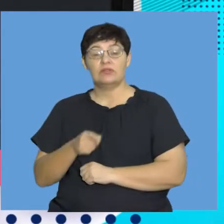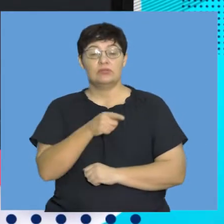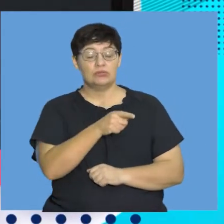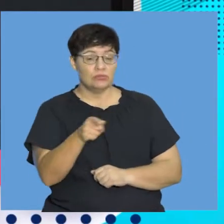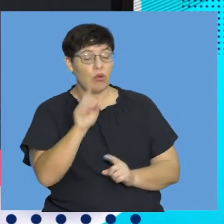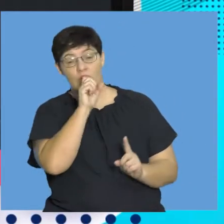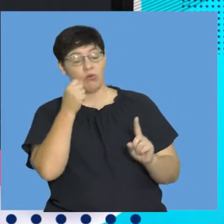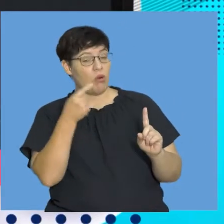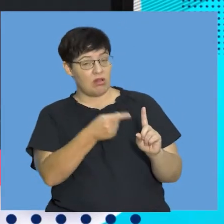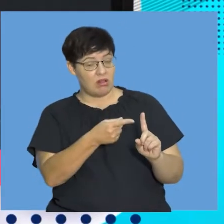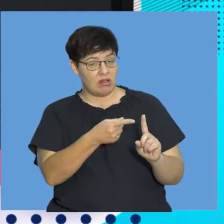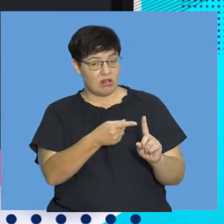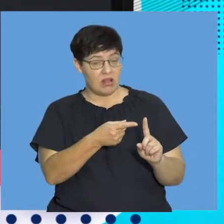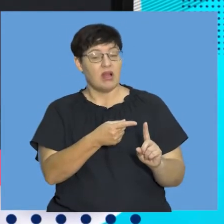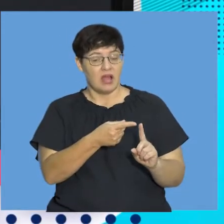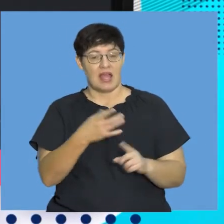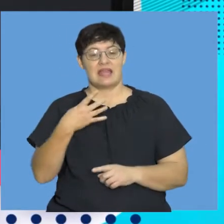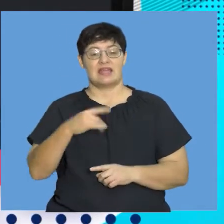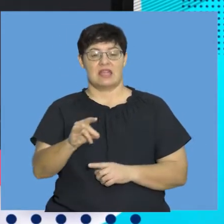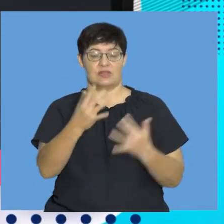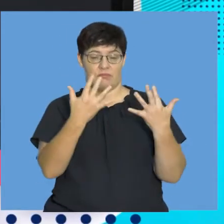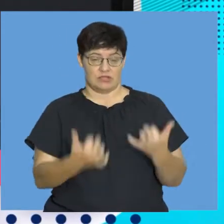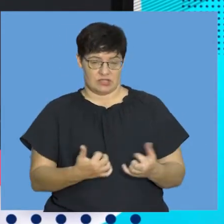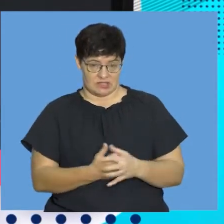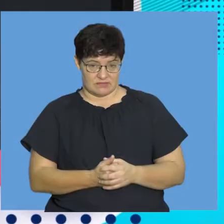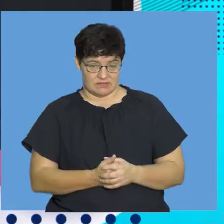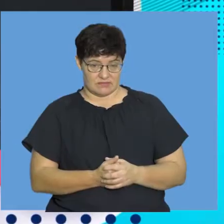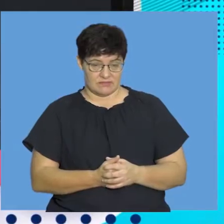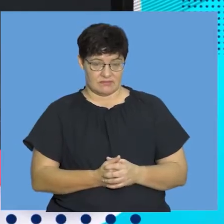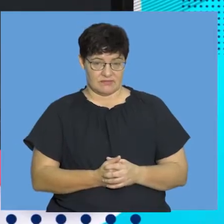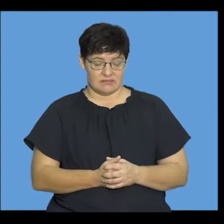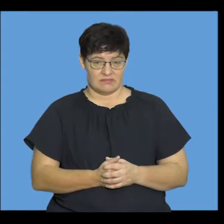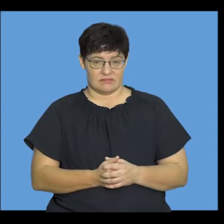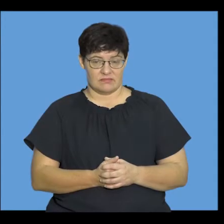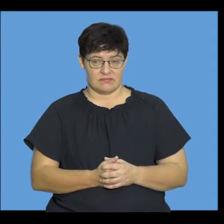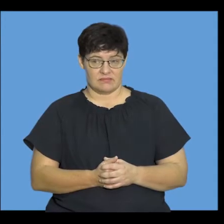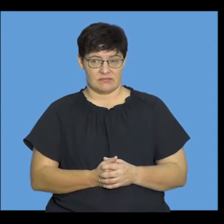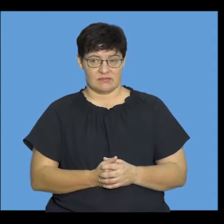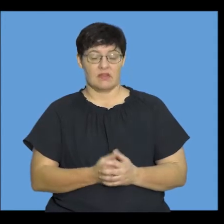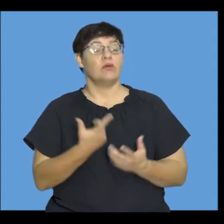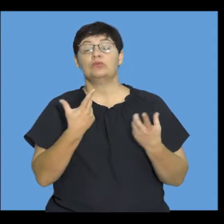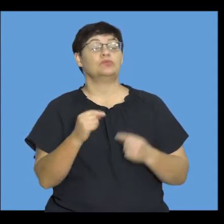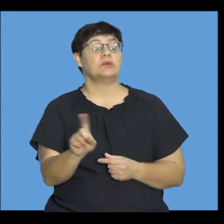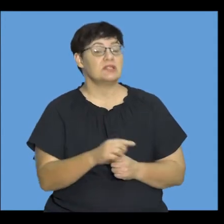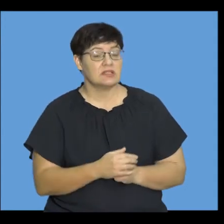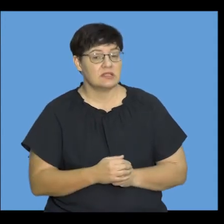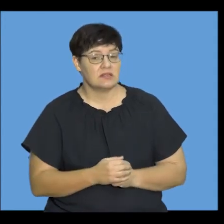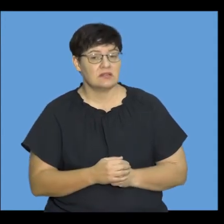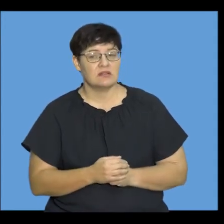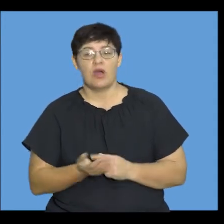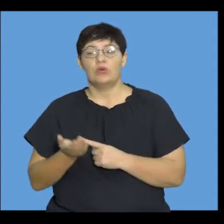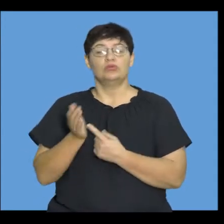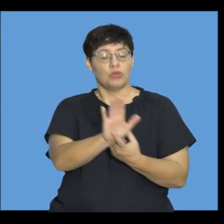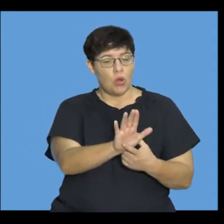for you, your goal is the cash budget. Okay, so now, a cash budget, what does it do? It shows